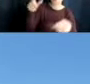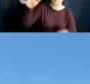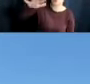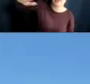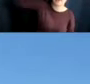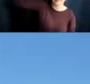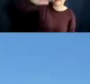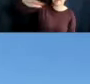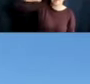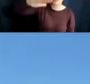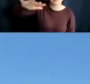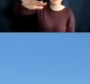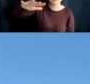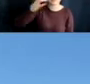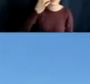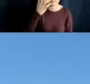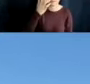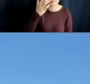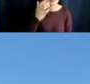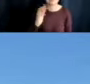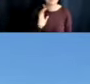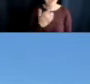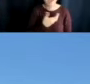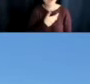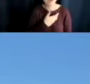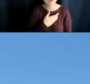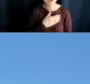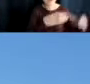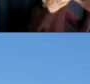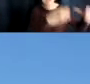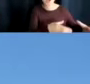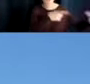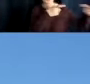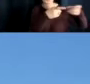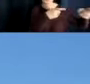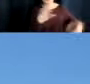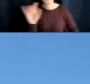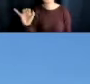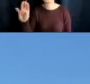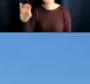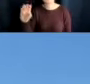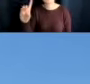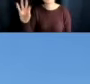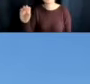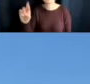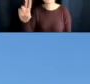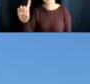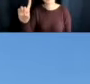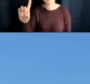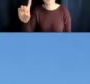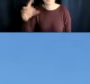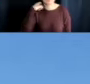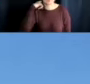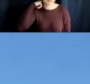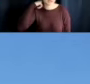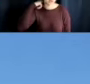And actually our tower here at Eugene also controls the airspace around Medford Airport. And so once a plane moves onto a taxiway or